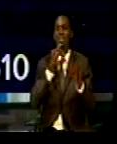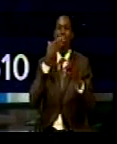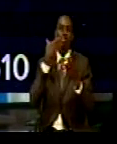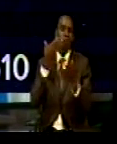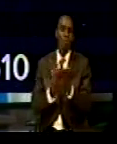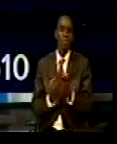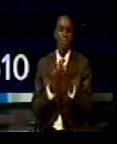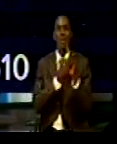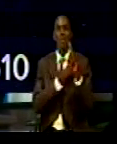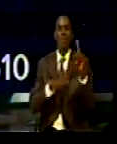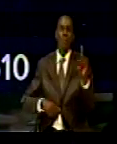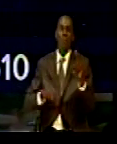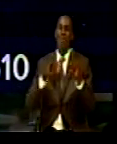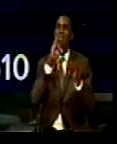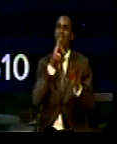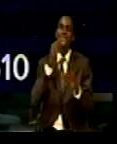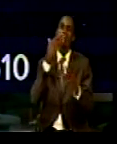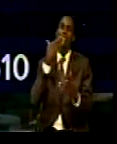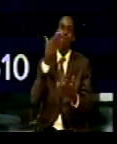good.